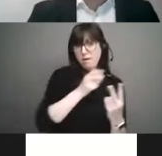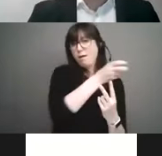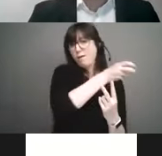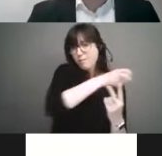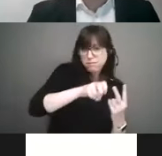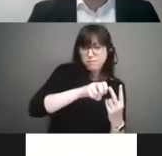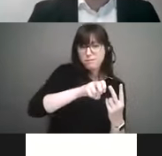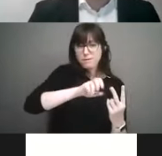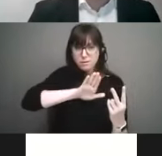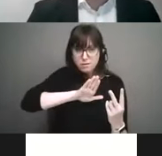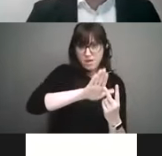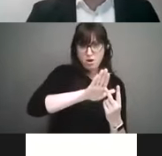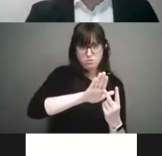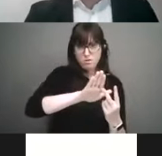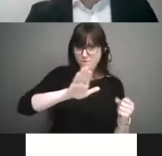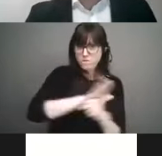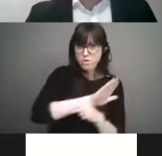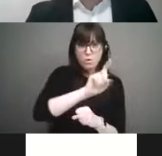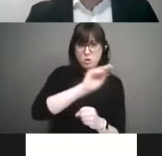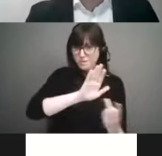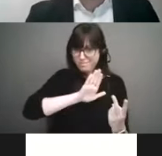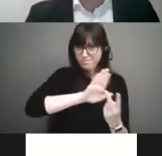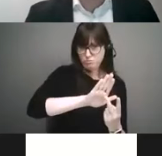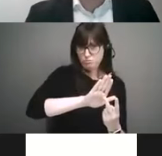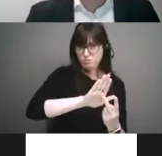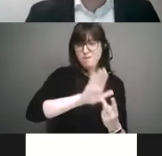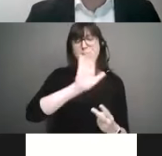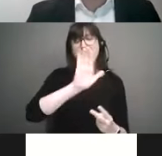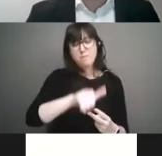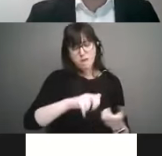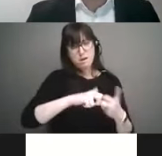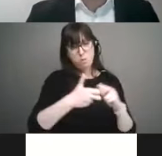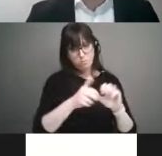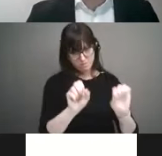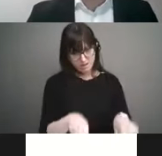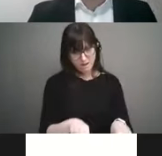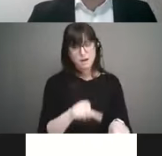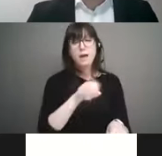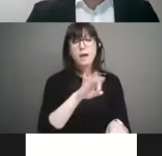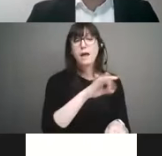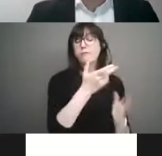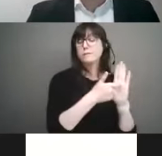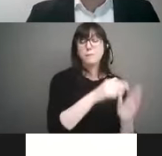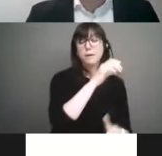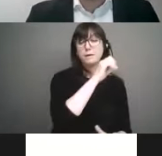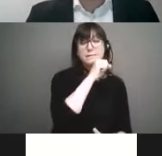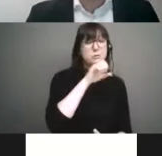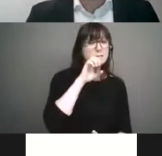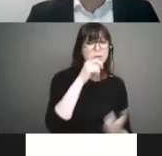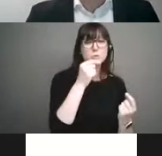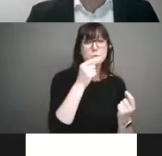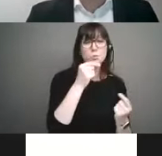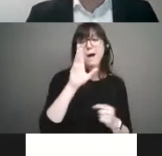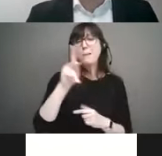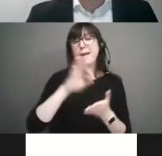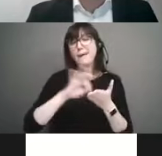that property outright. And so this is where we often run into troubles, where an older person may transfer a bank account